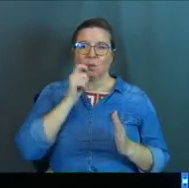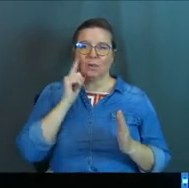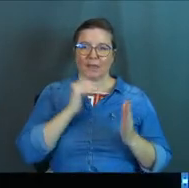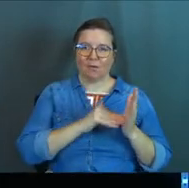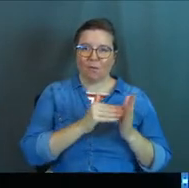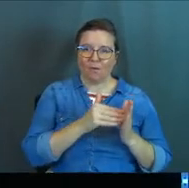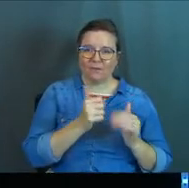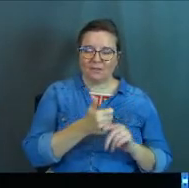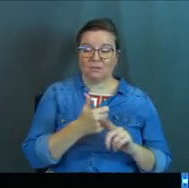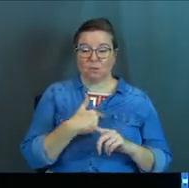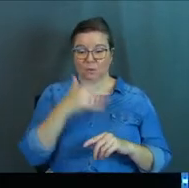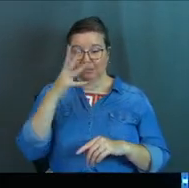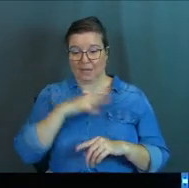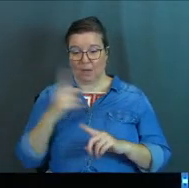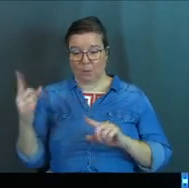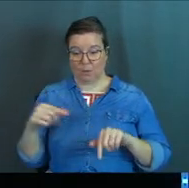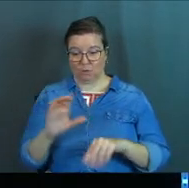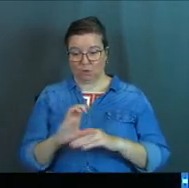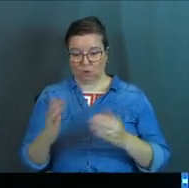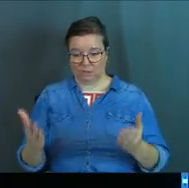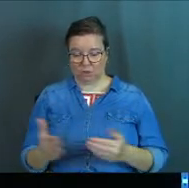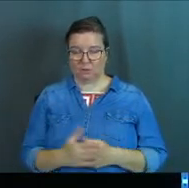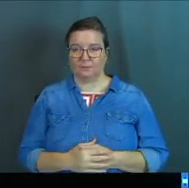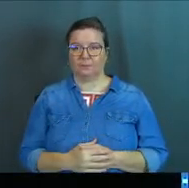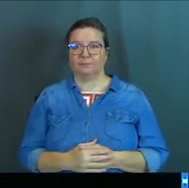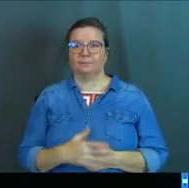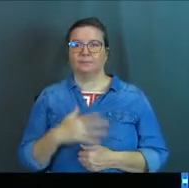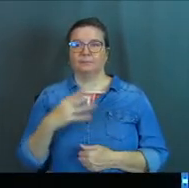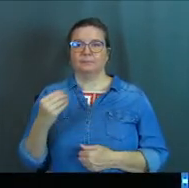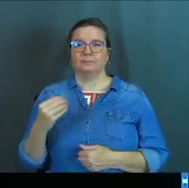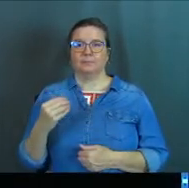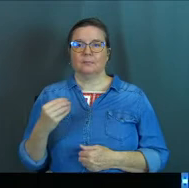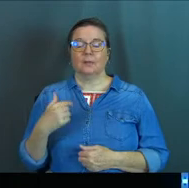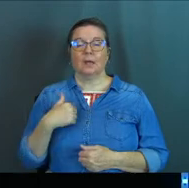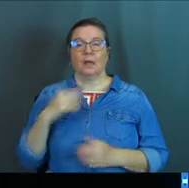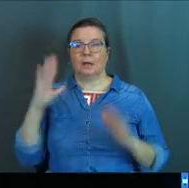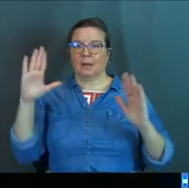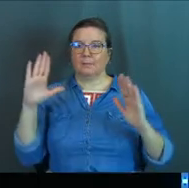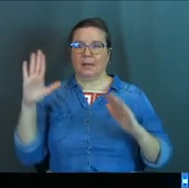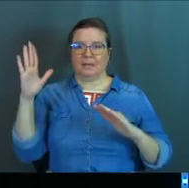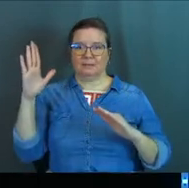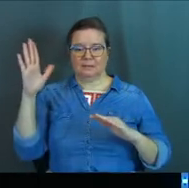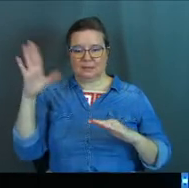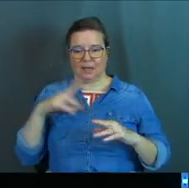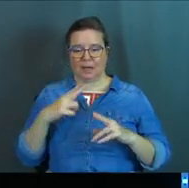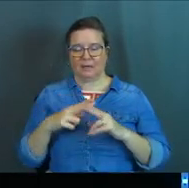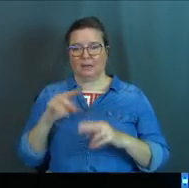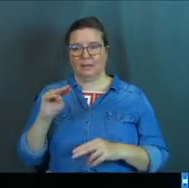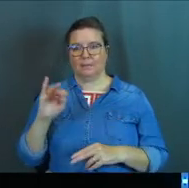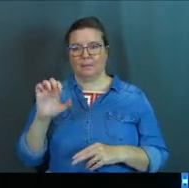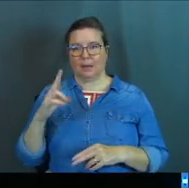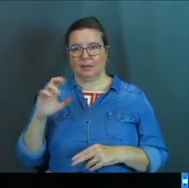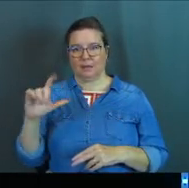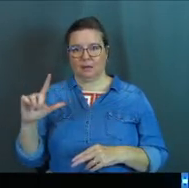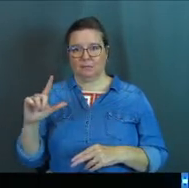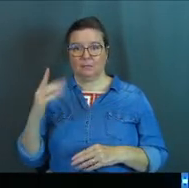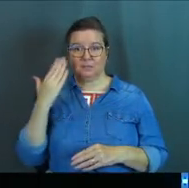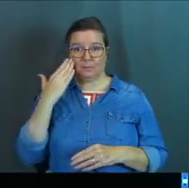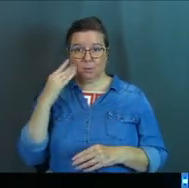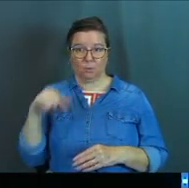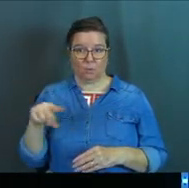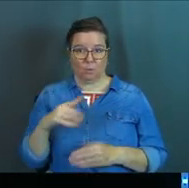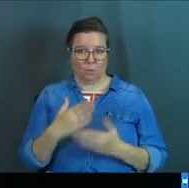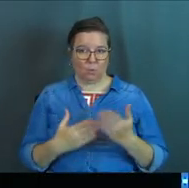There was a guy, went to church here, and amazing guy named Michael, and some of you guys knew Michael, know